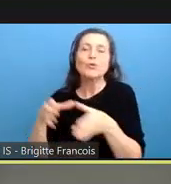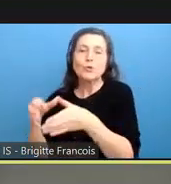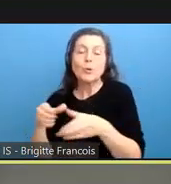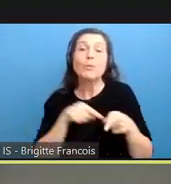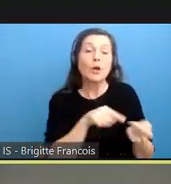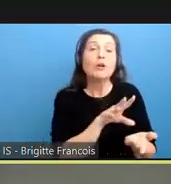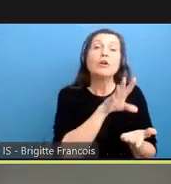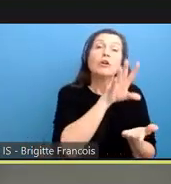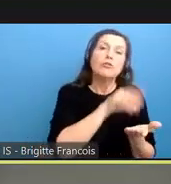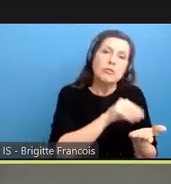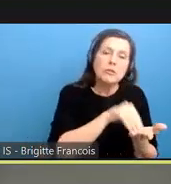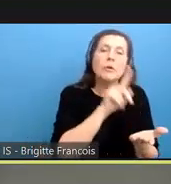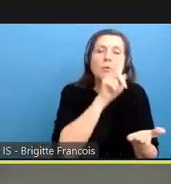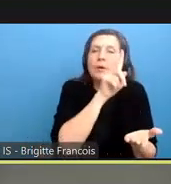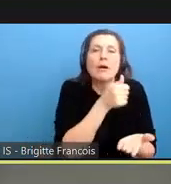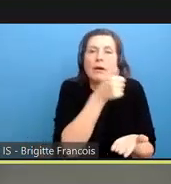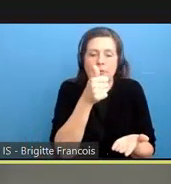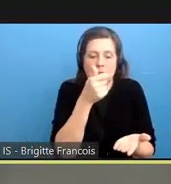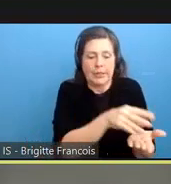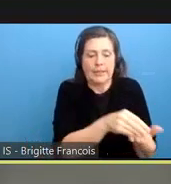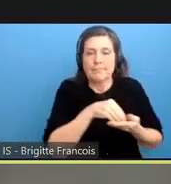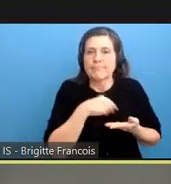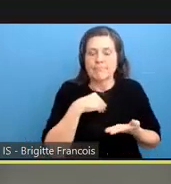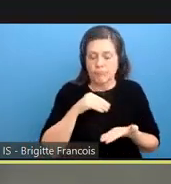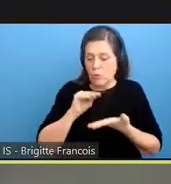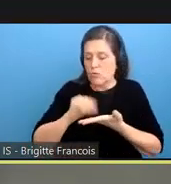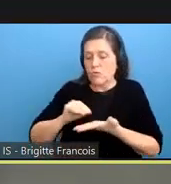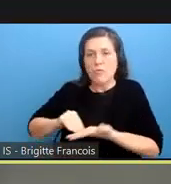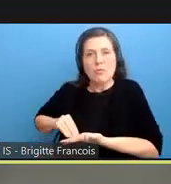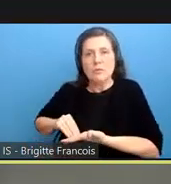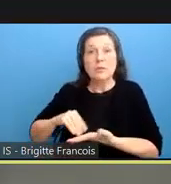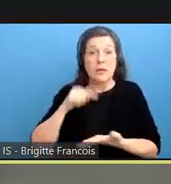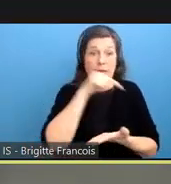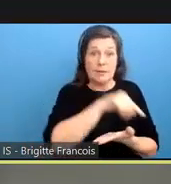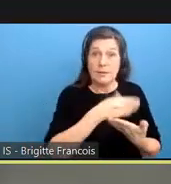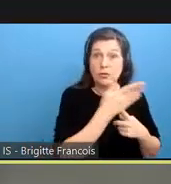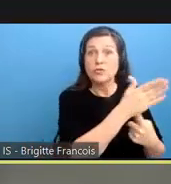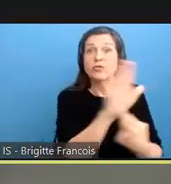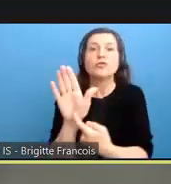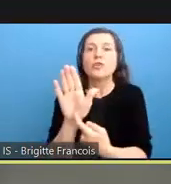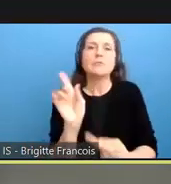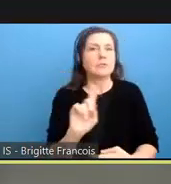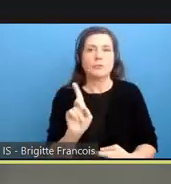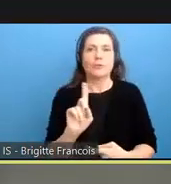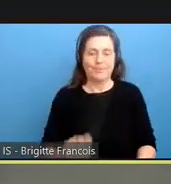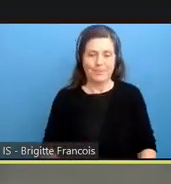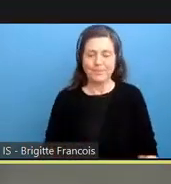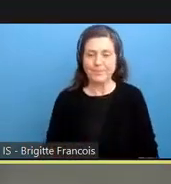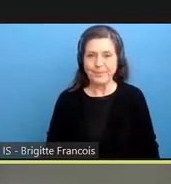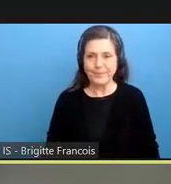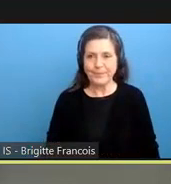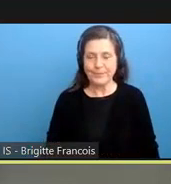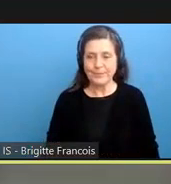take perhaps some notes, those will not go out on YouTube. So it's just the main bulk of the session.